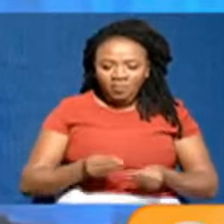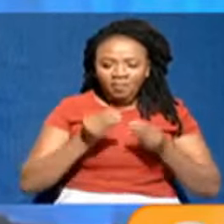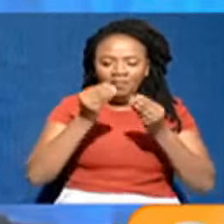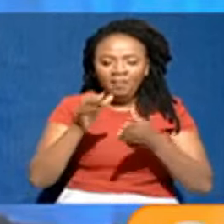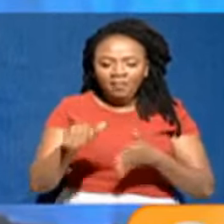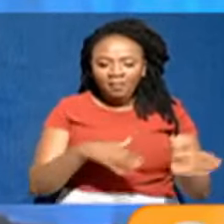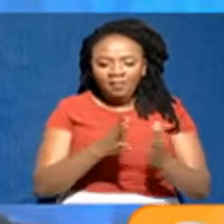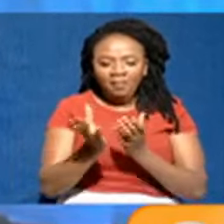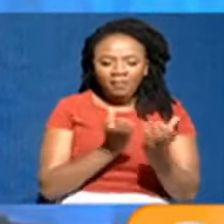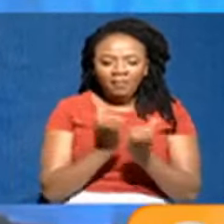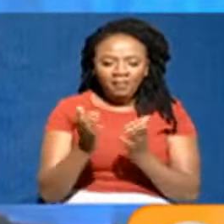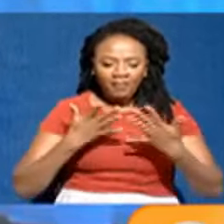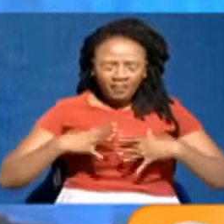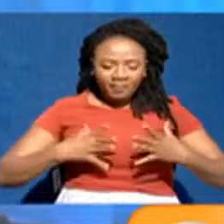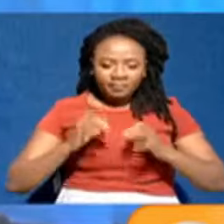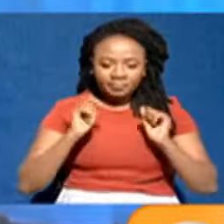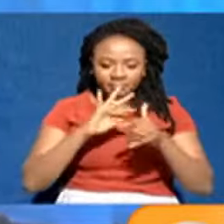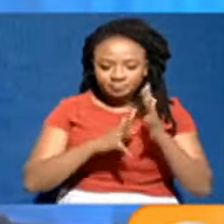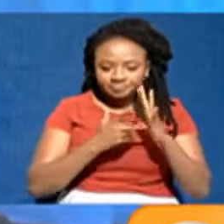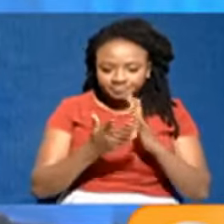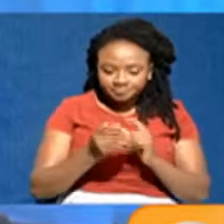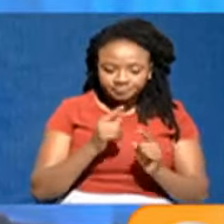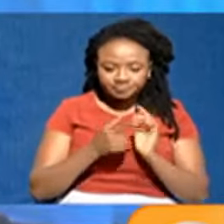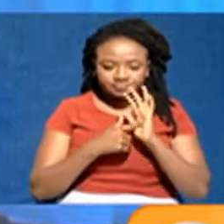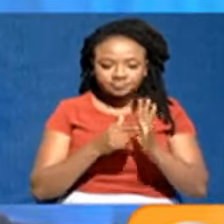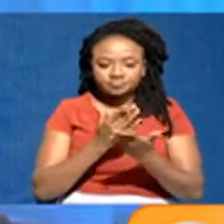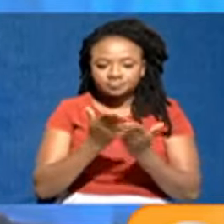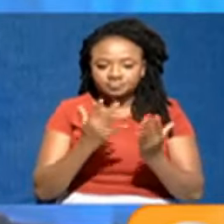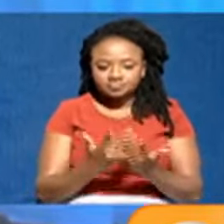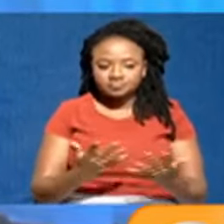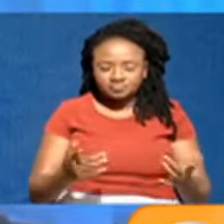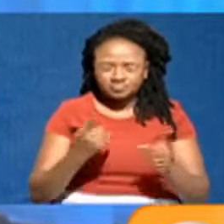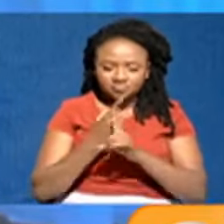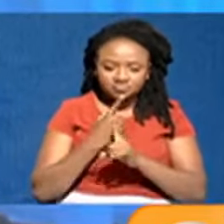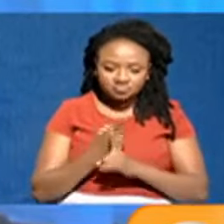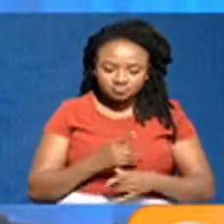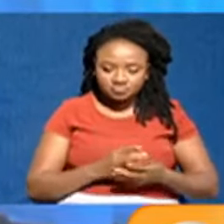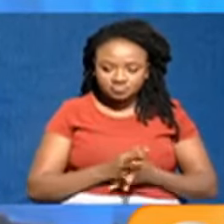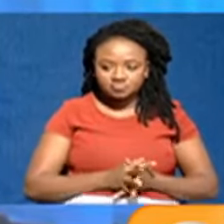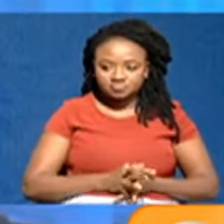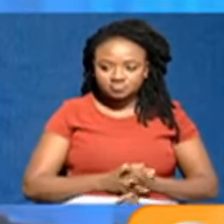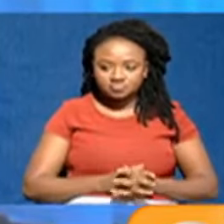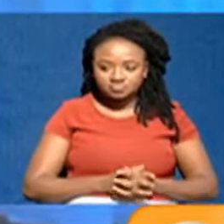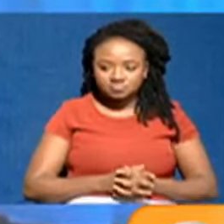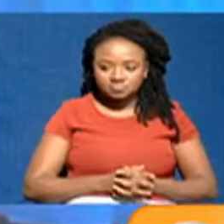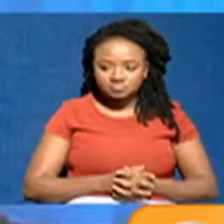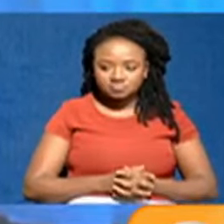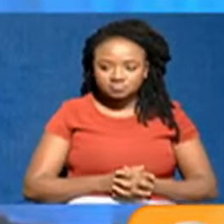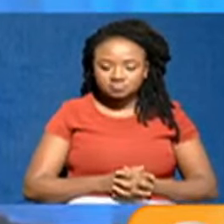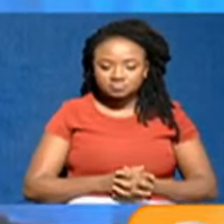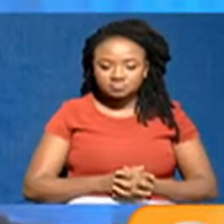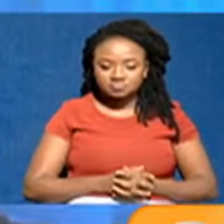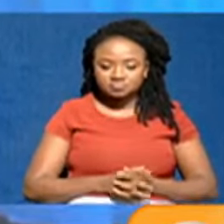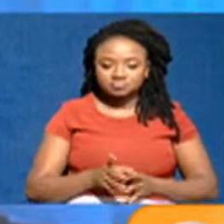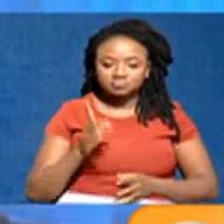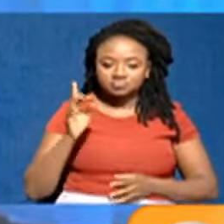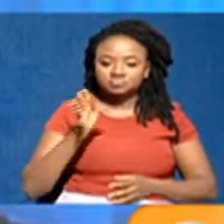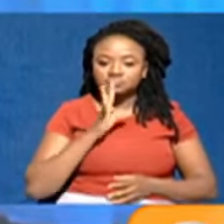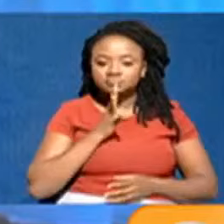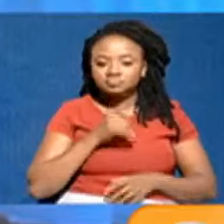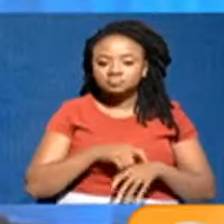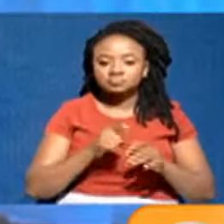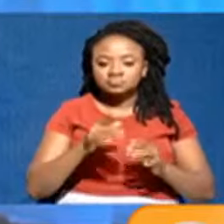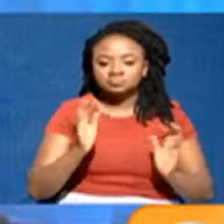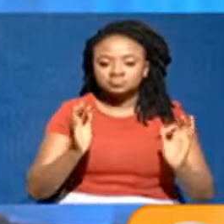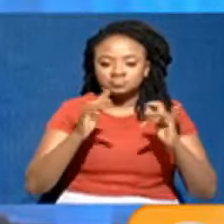platform for businesses to network and showcase their products that hold a special place in the Somali community. Now, speaking during the event, the